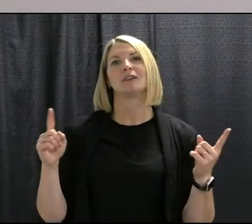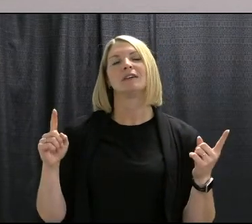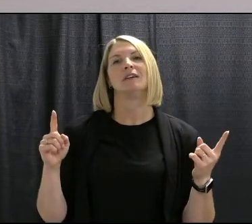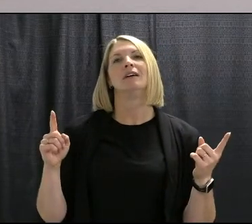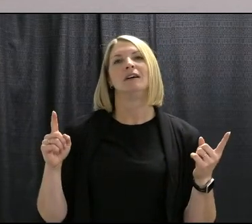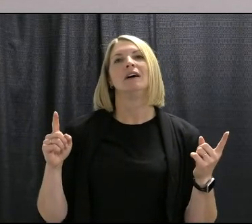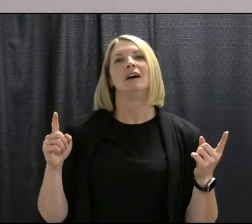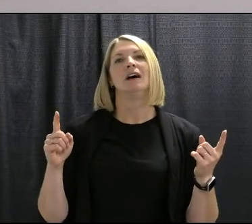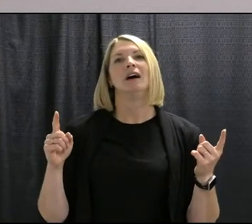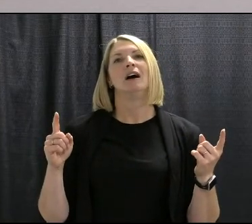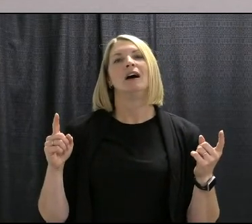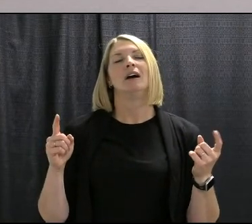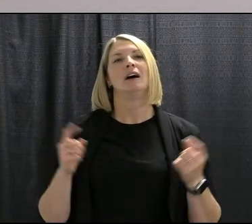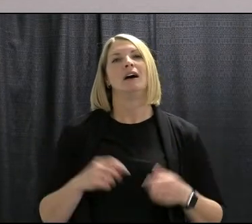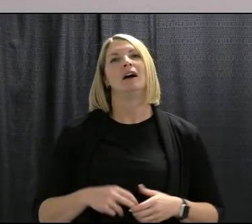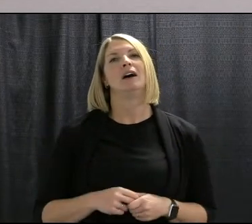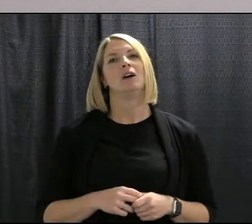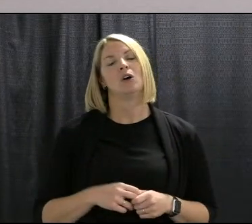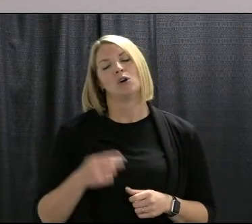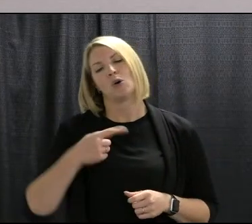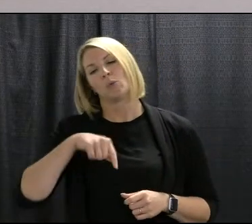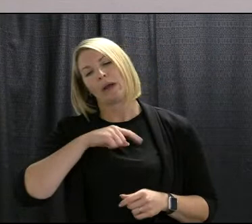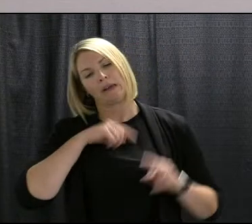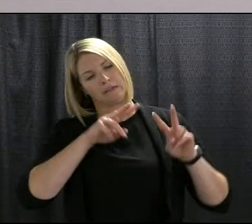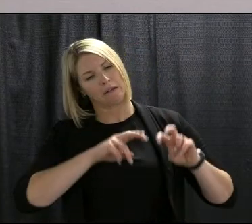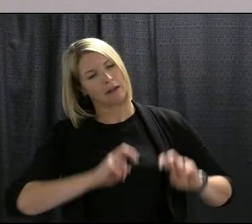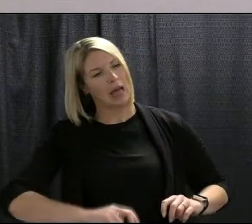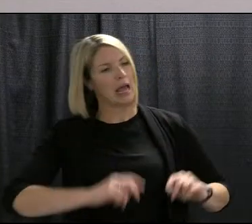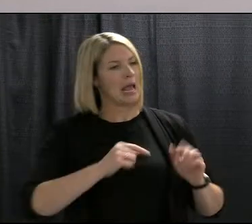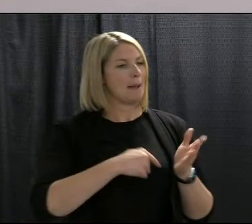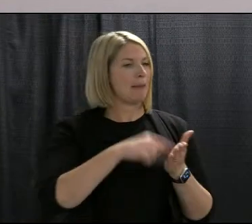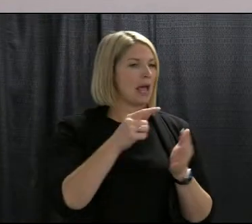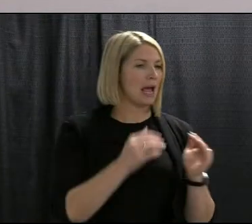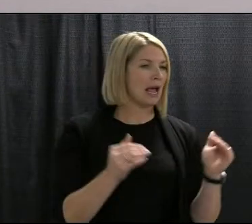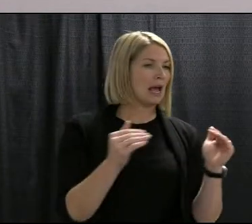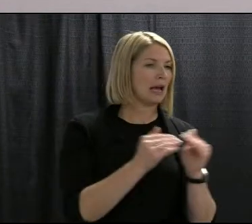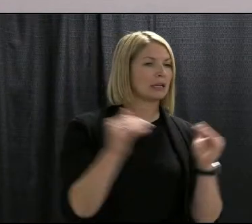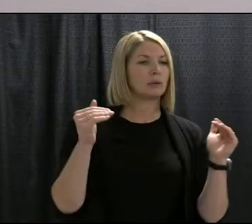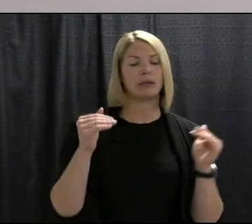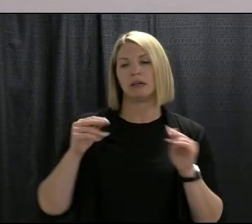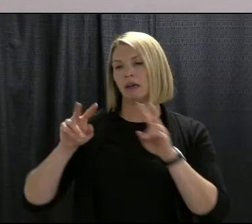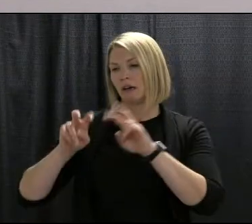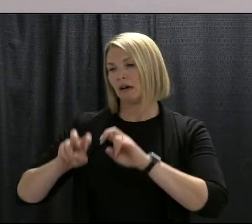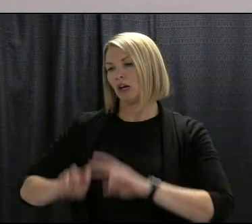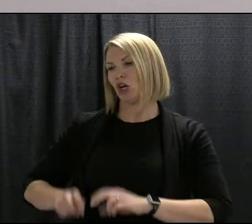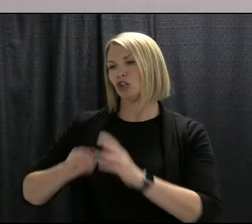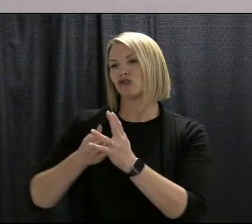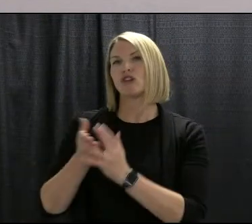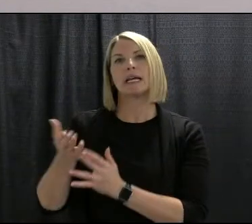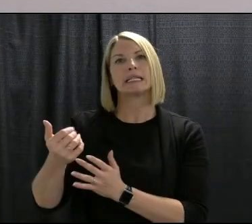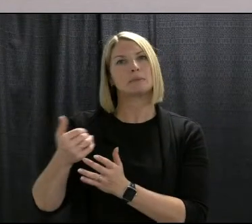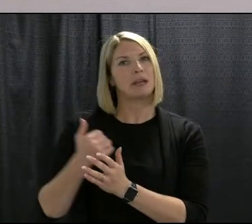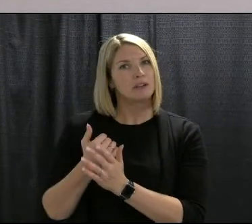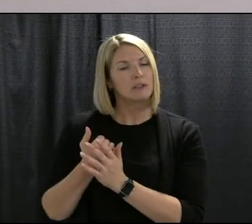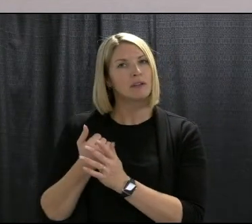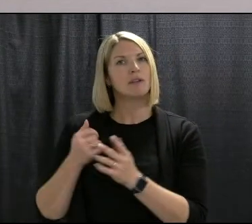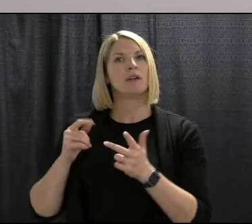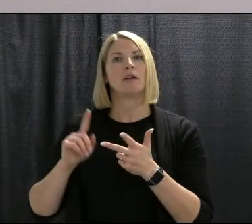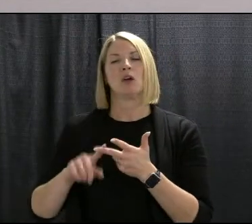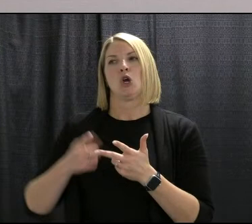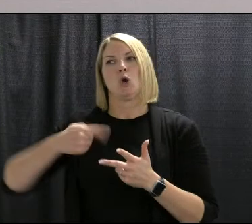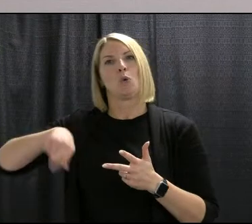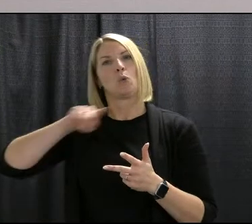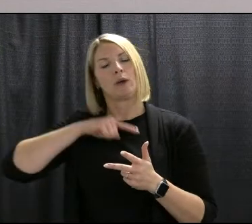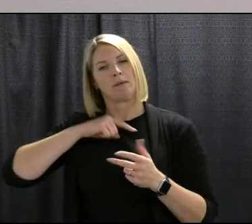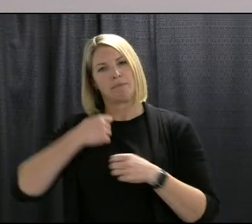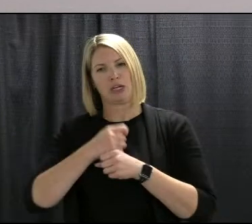both, we're looking at pay equity, we're looking at transparency, we're implementing what I'm going to call requirements